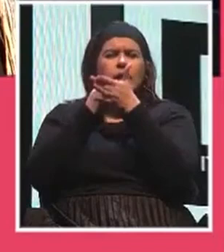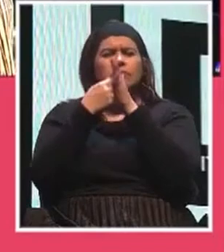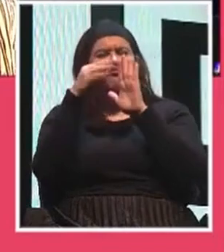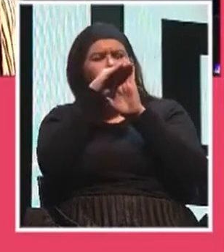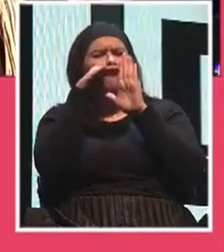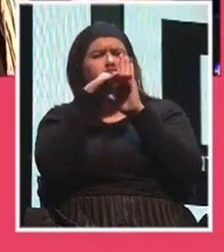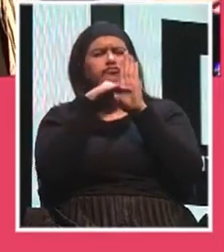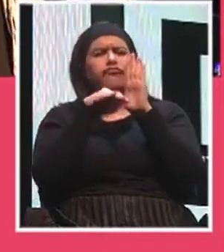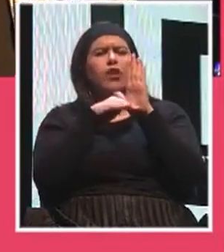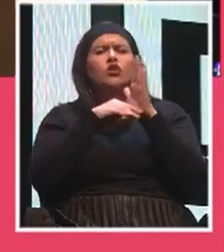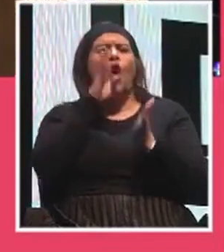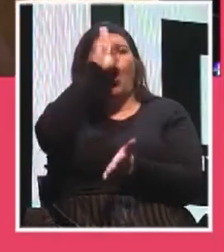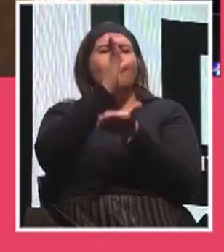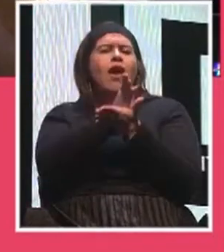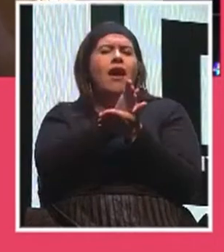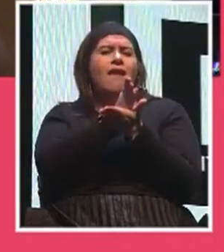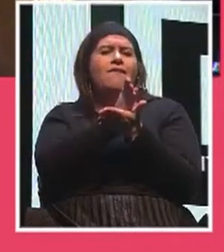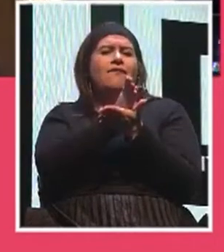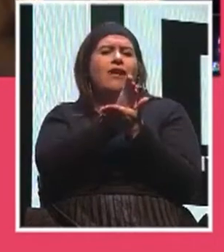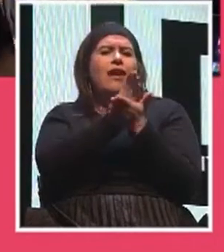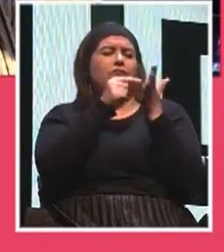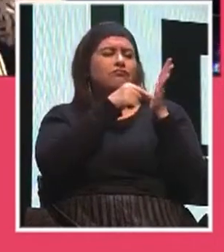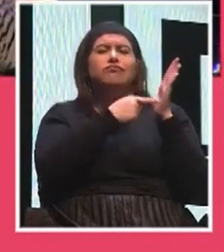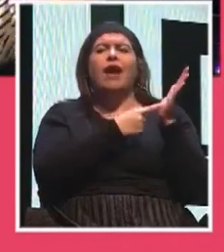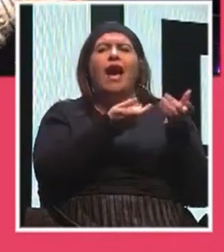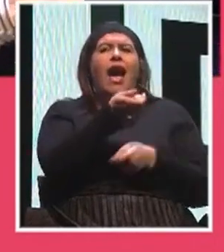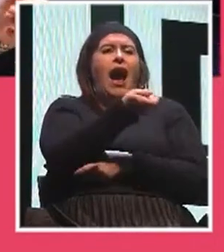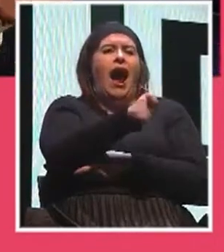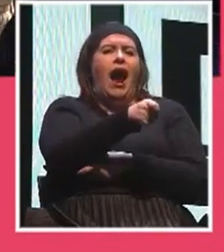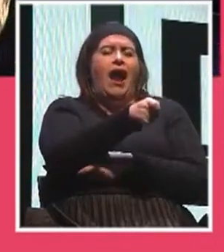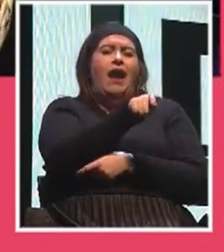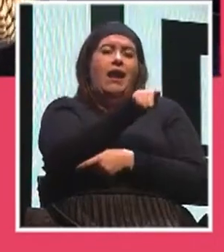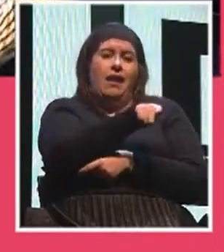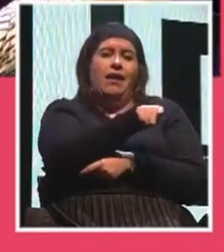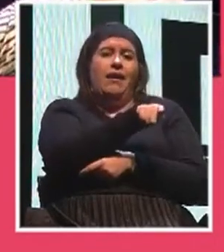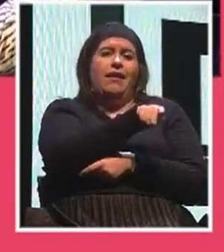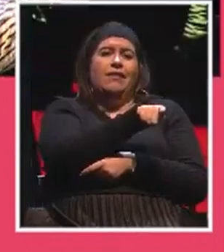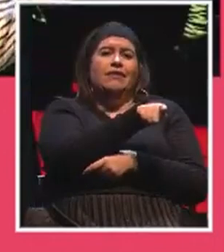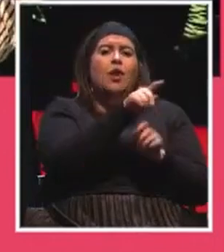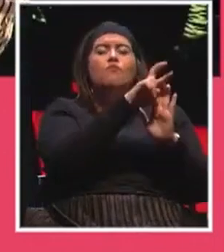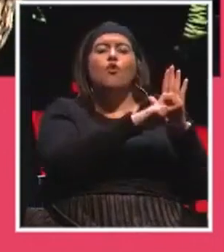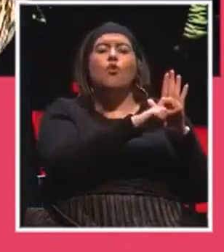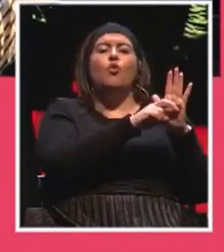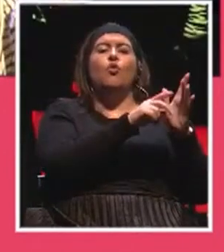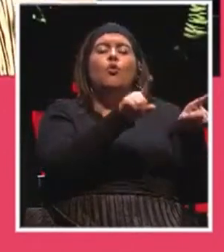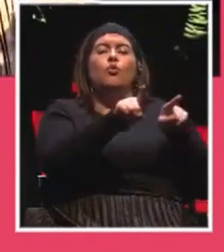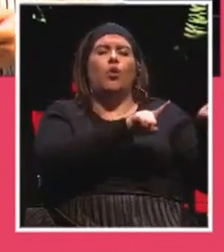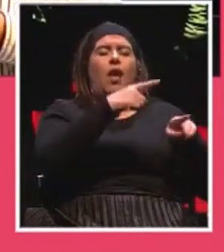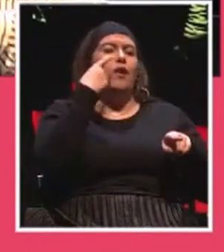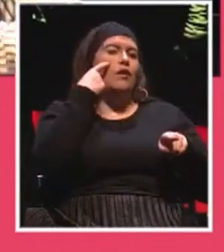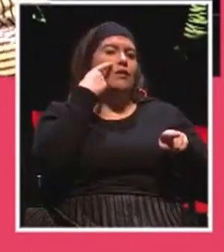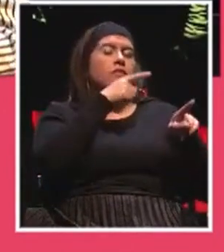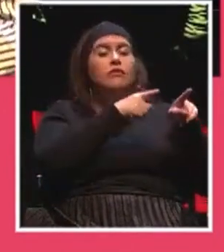So HBO, through all these business reasons, ultimately started to usher in a new kind of